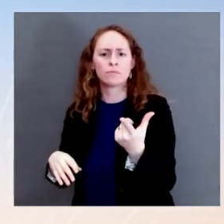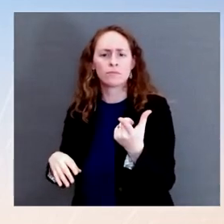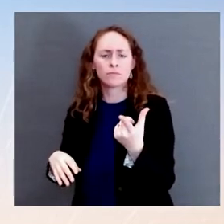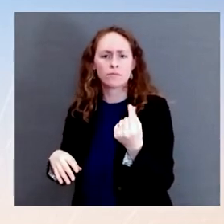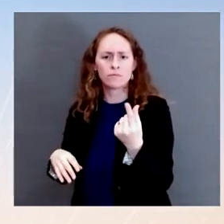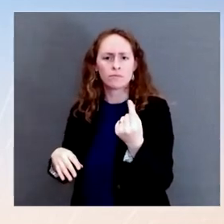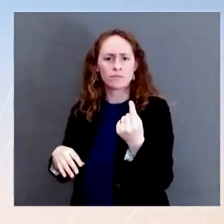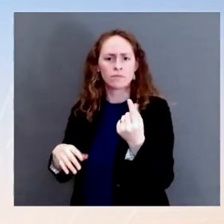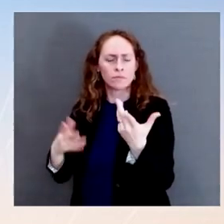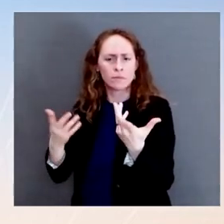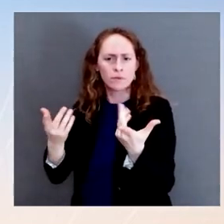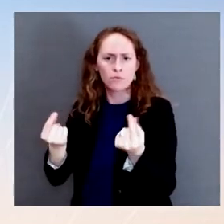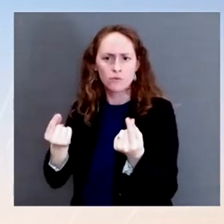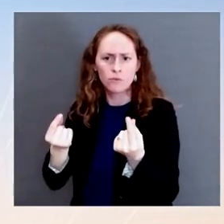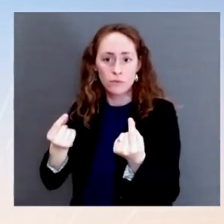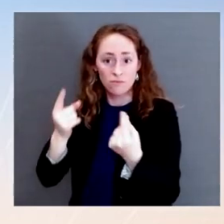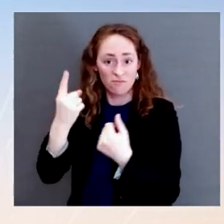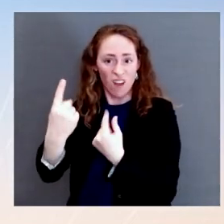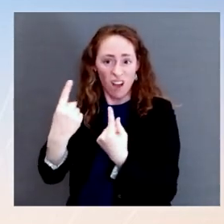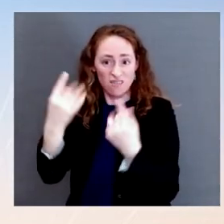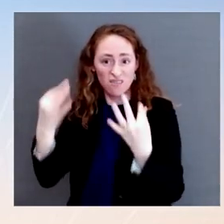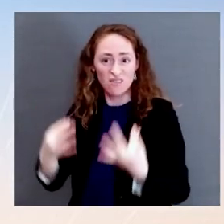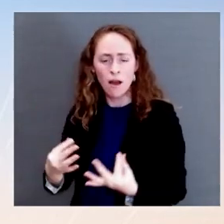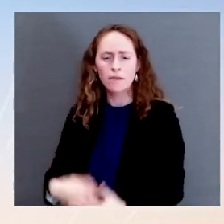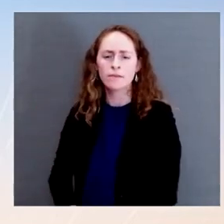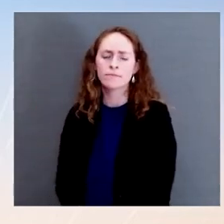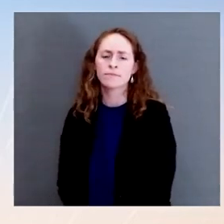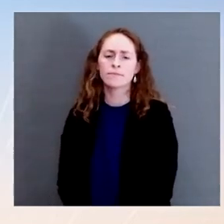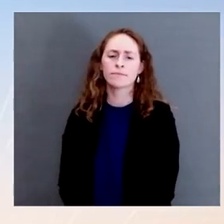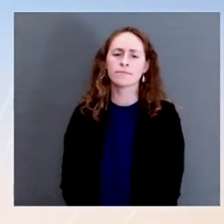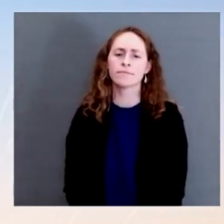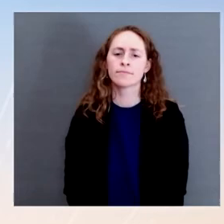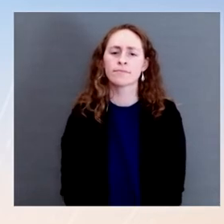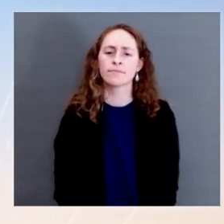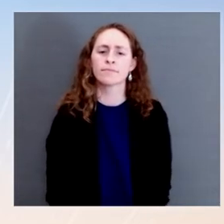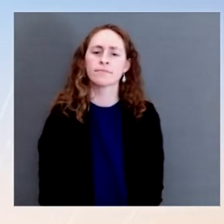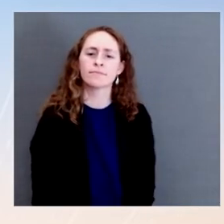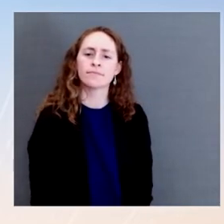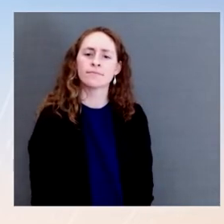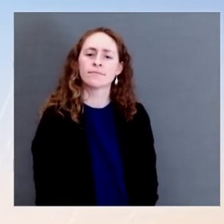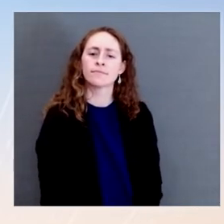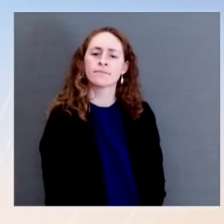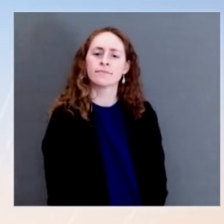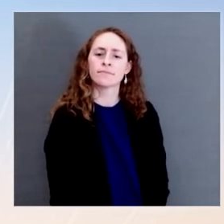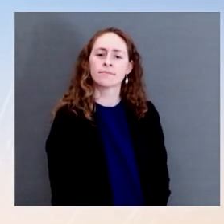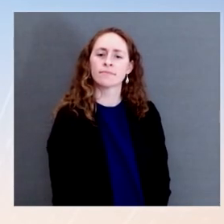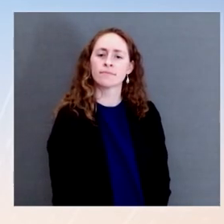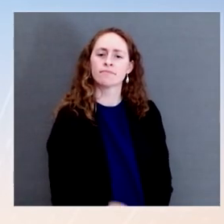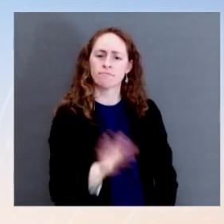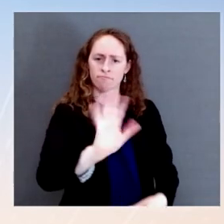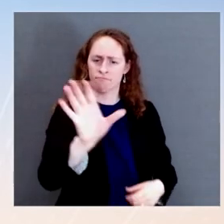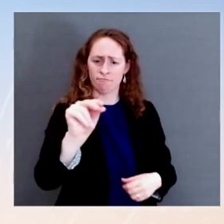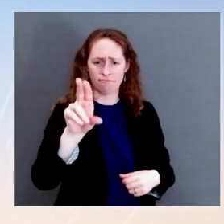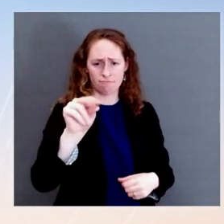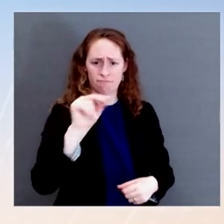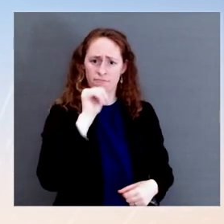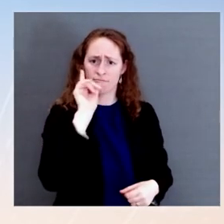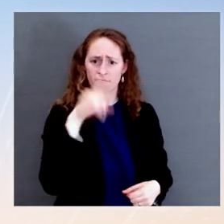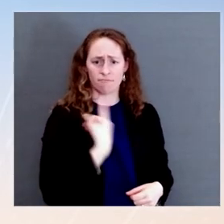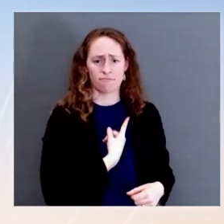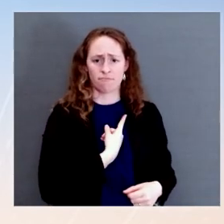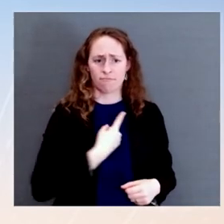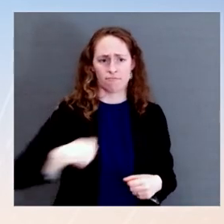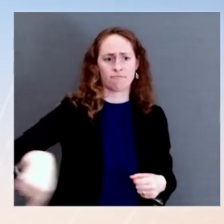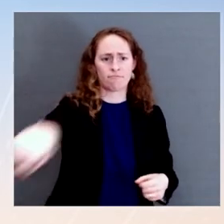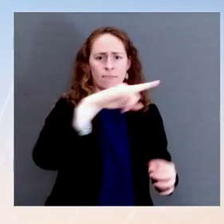transatlantic partners and allies, but I don't want to rule anything in or out before those conversations are had. On the domestic front, Senator Schumer sent a letter to his colleagues this morning making